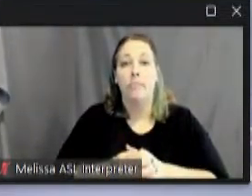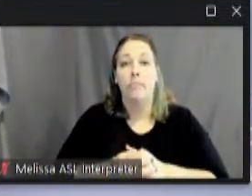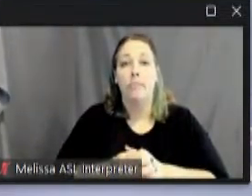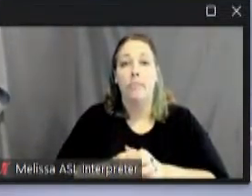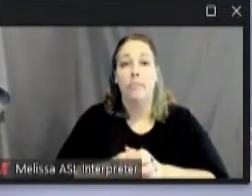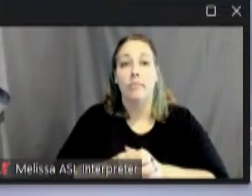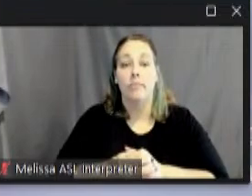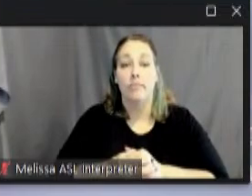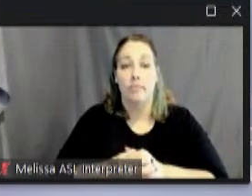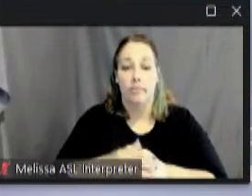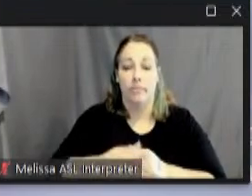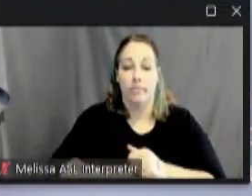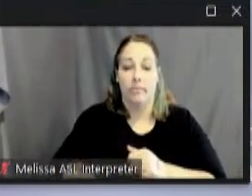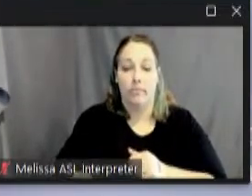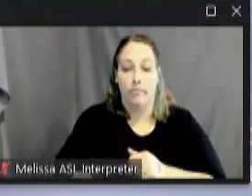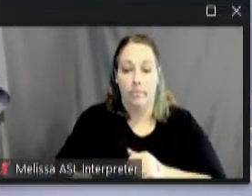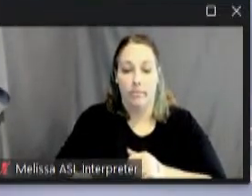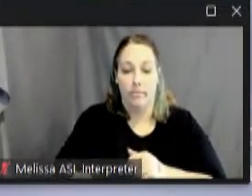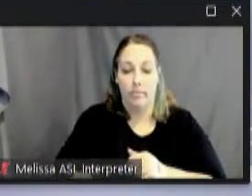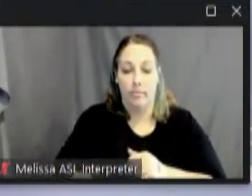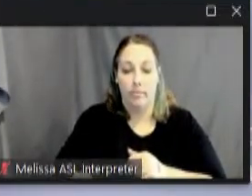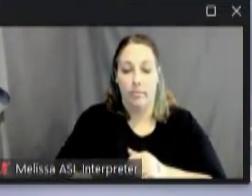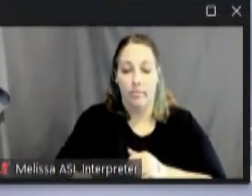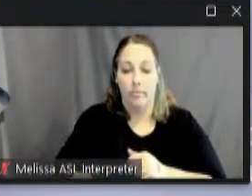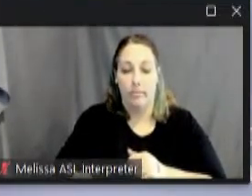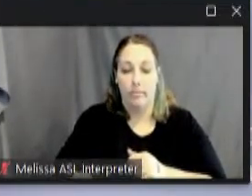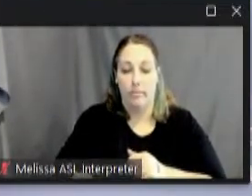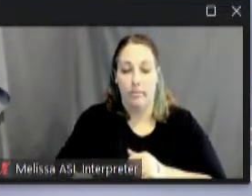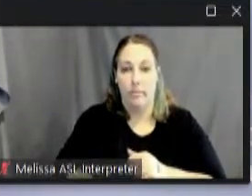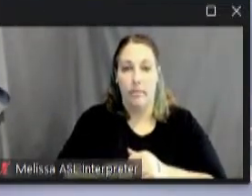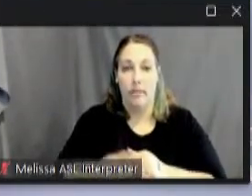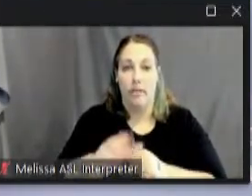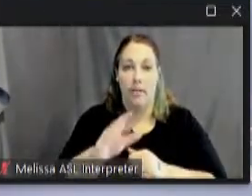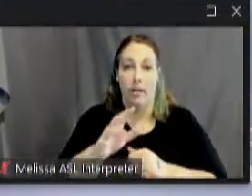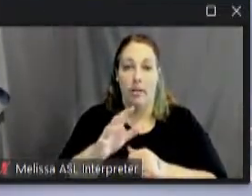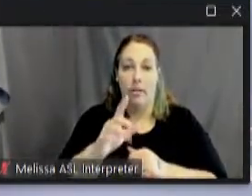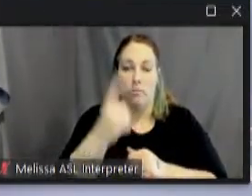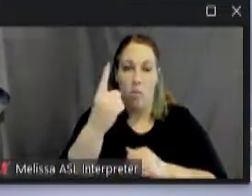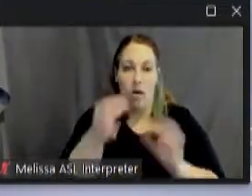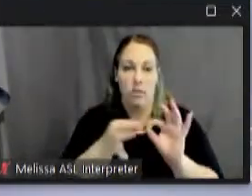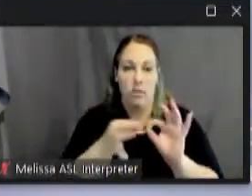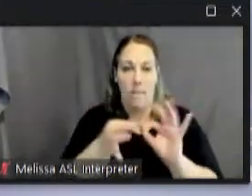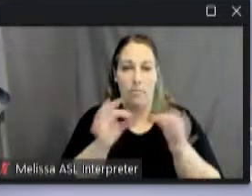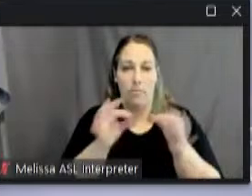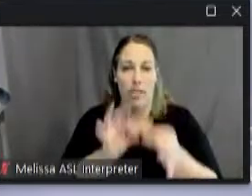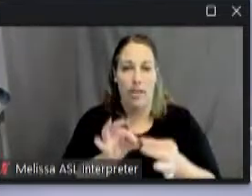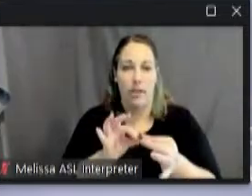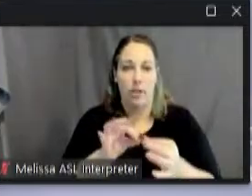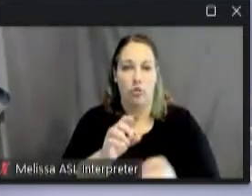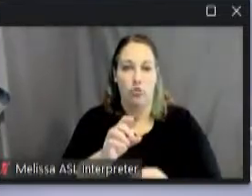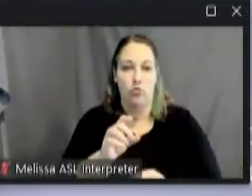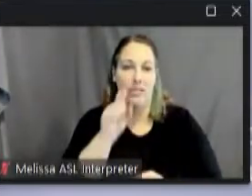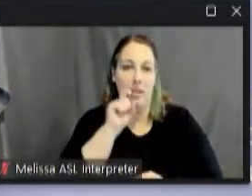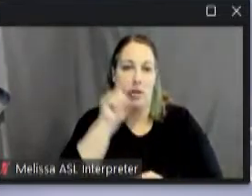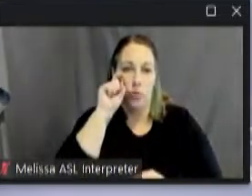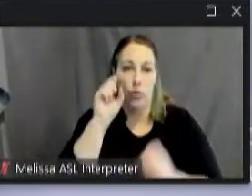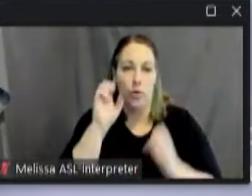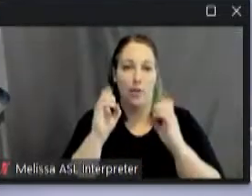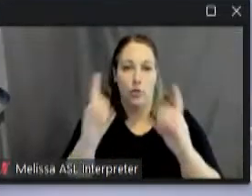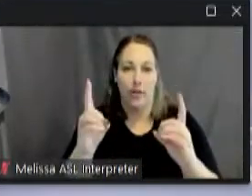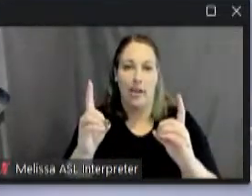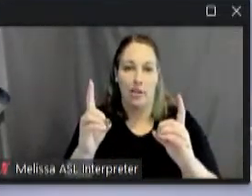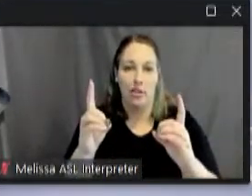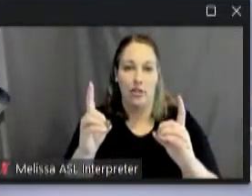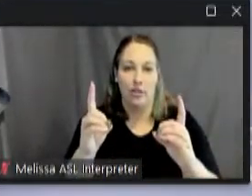the educational processes or sexual education. And this integral sexual education